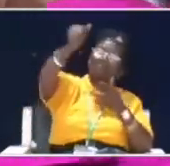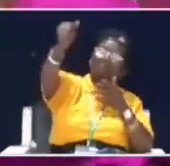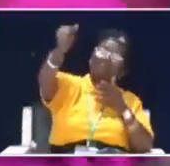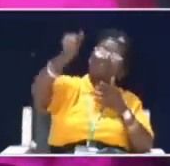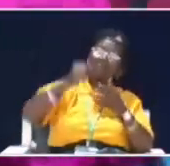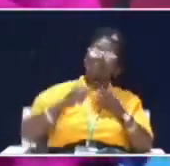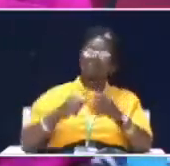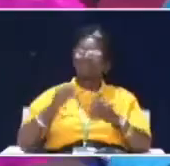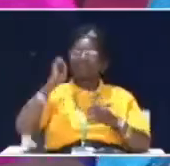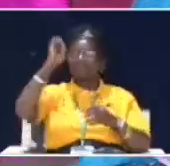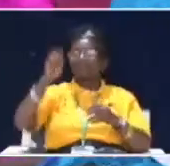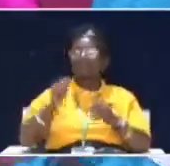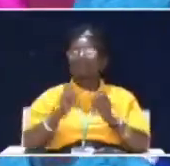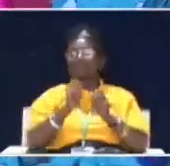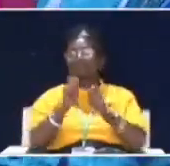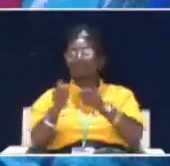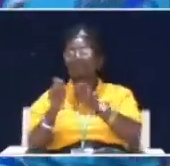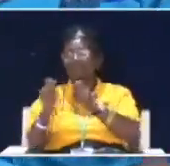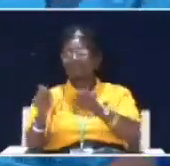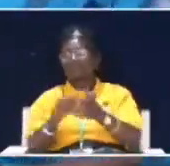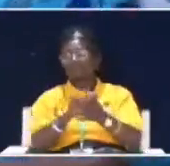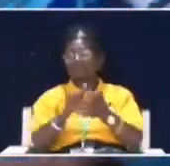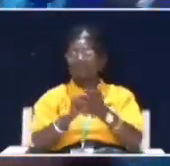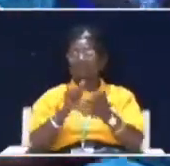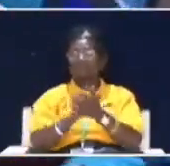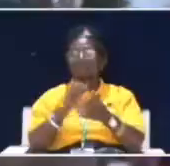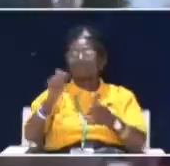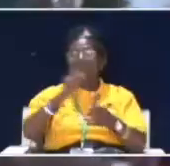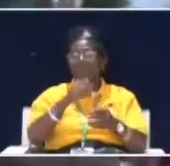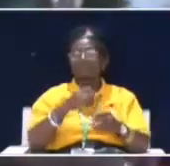He rewards those who are diligent.